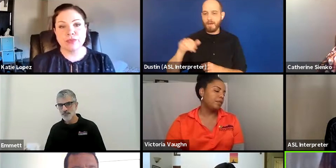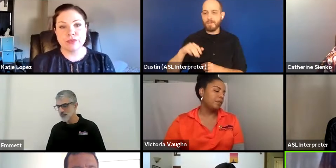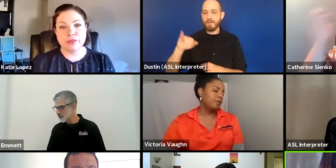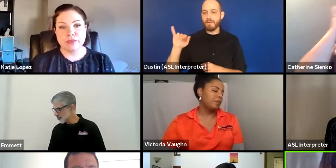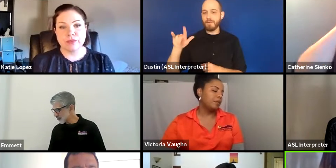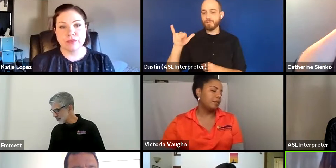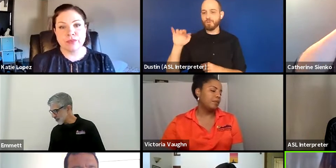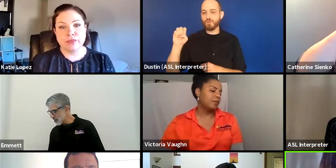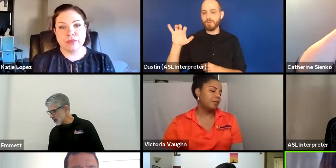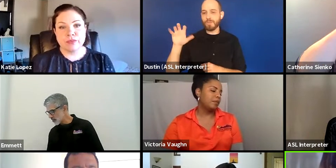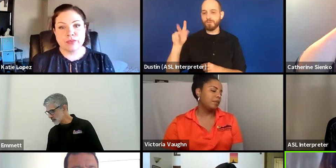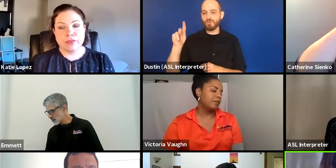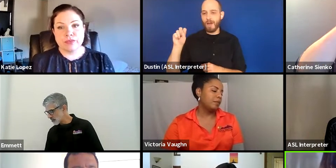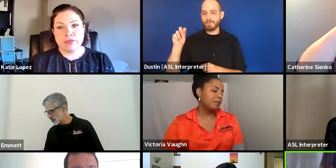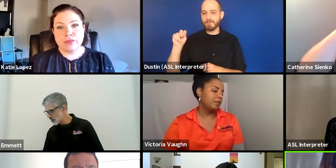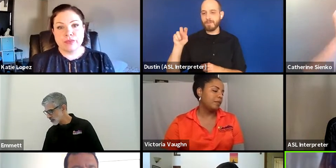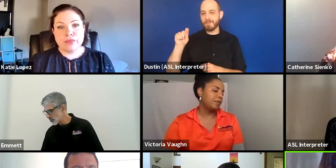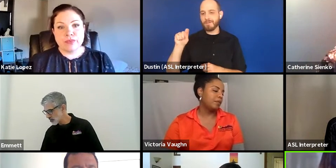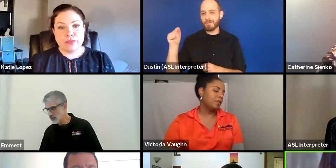Julie Jackson Souter,